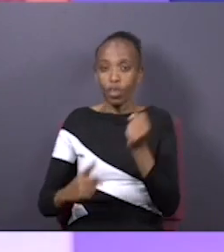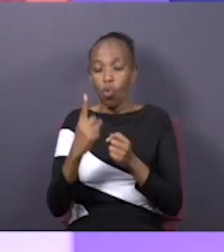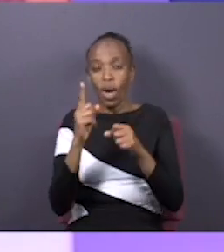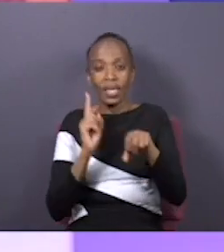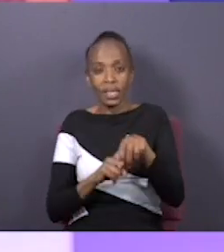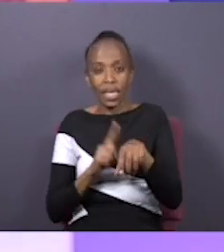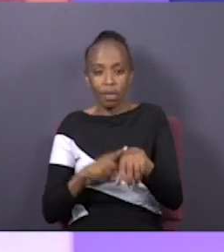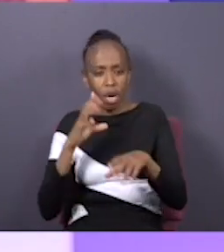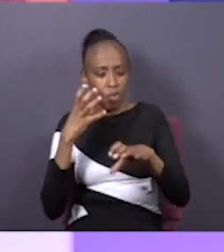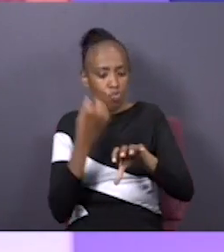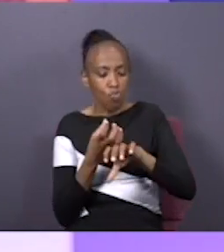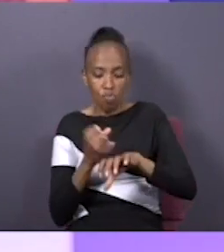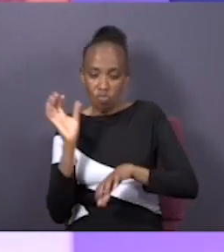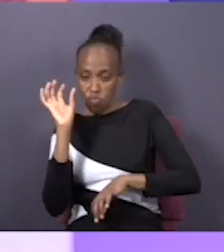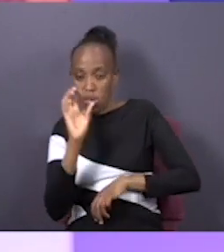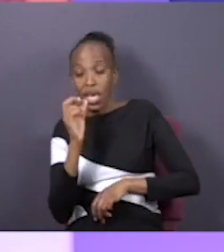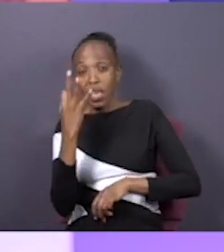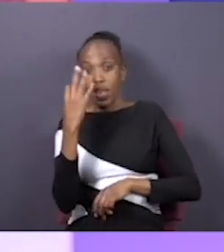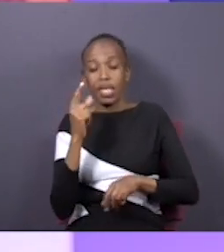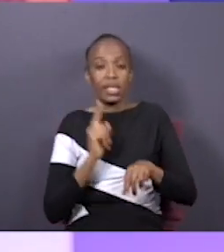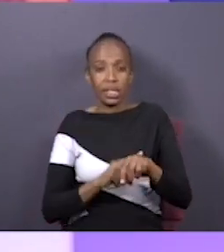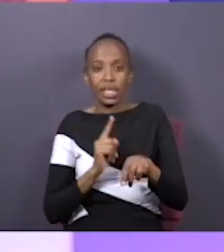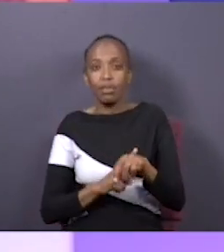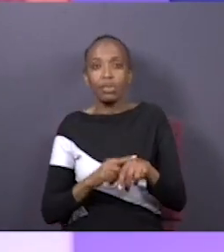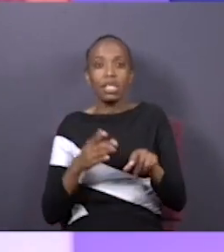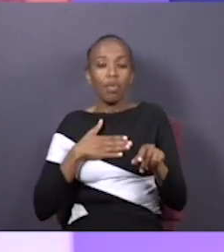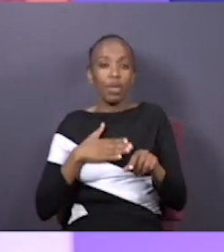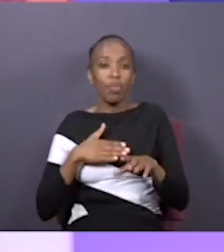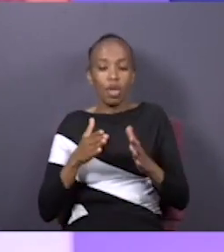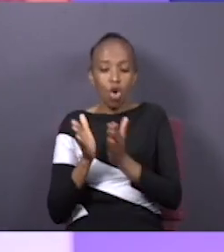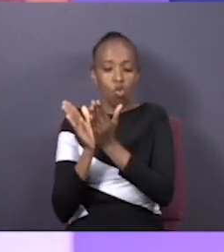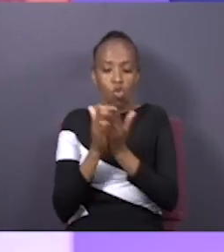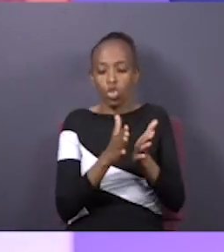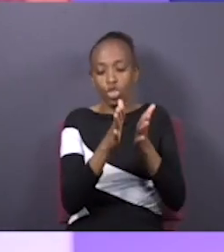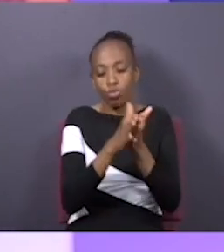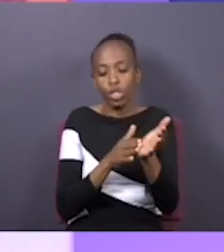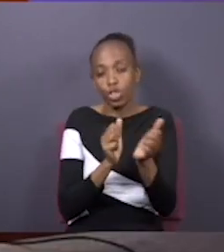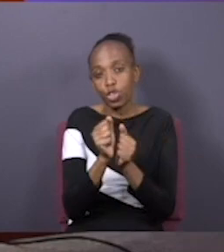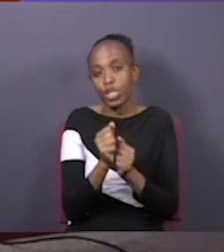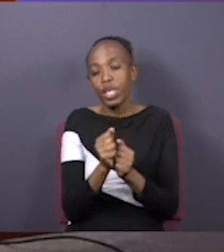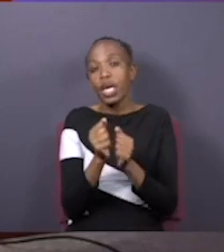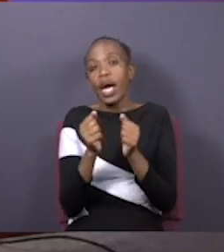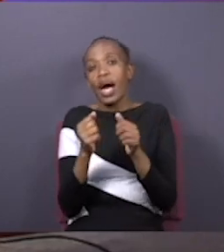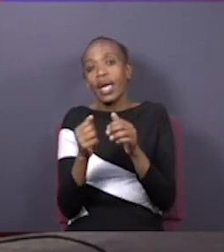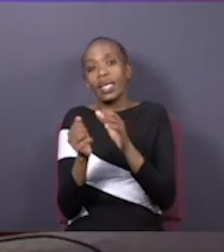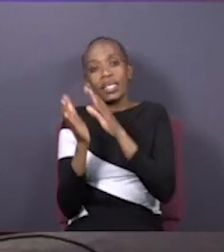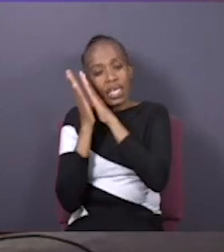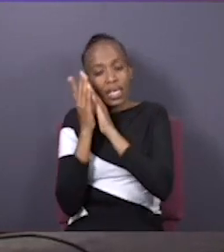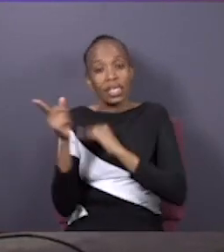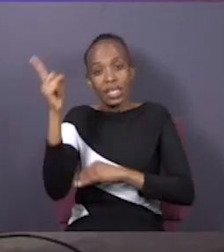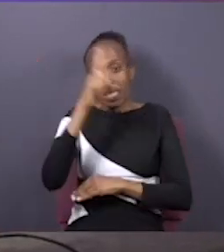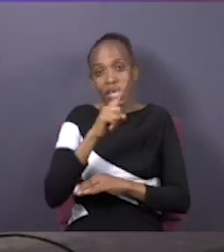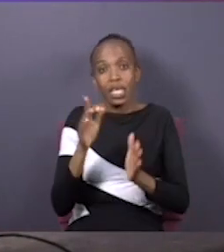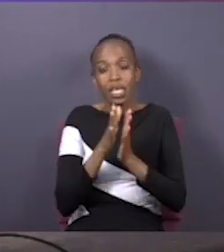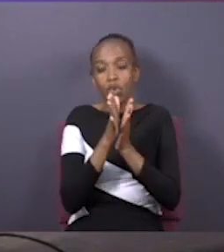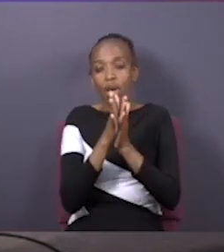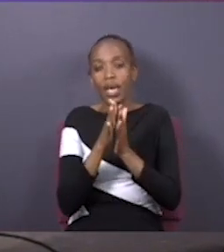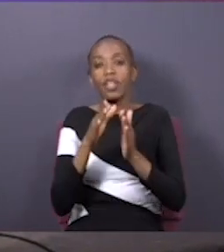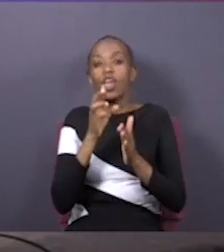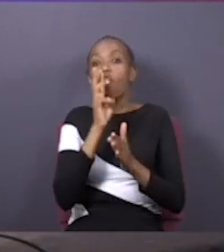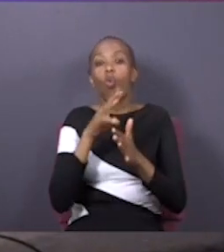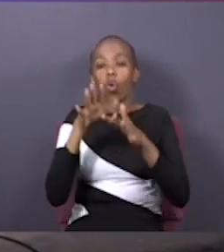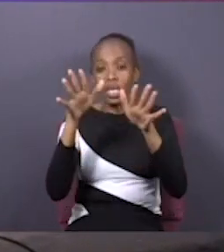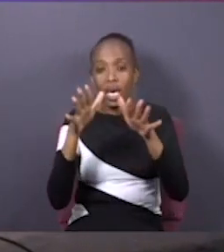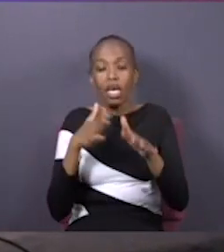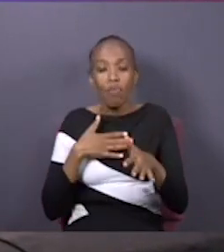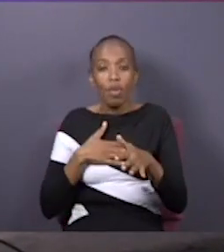was pelted with stones. Three times I was shipwrecked. I spent a night and a day in open sea. I